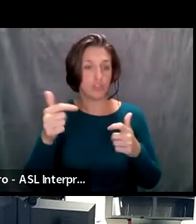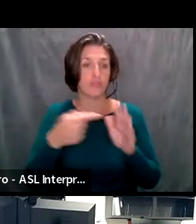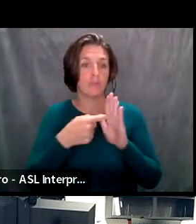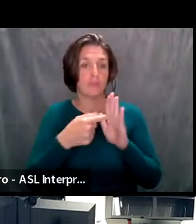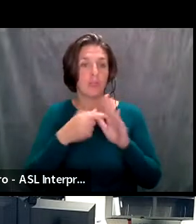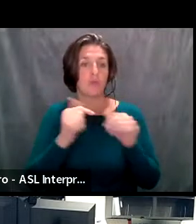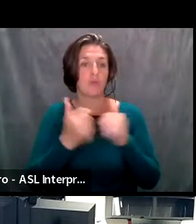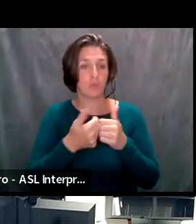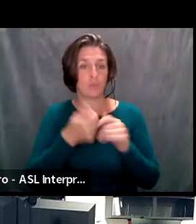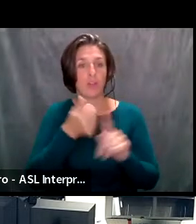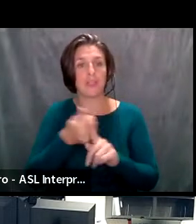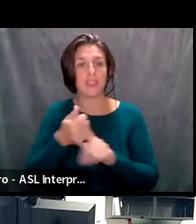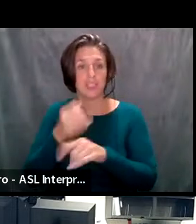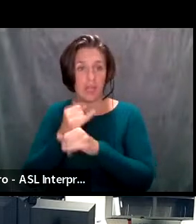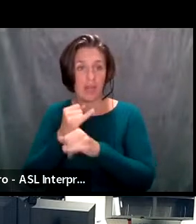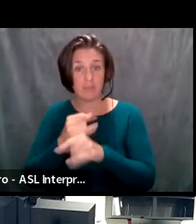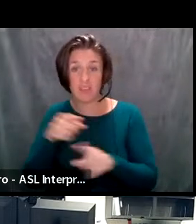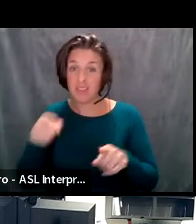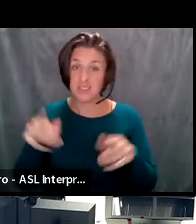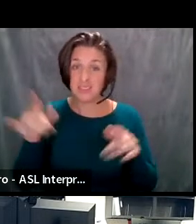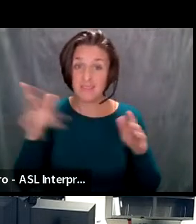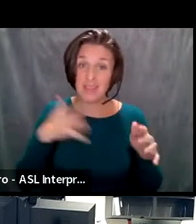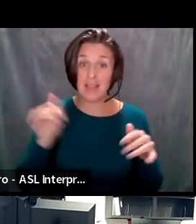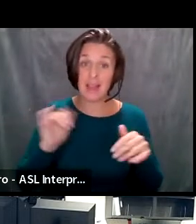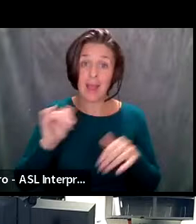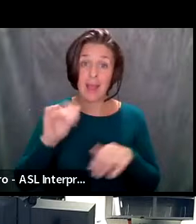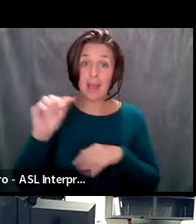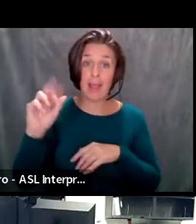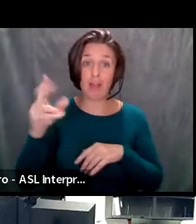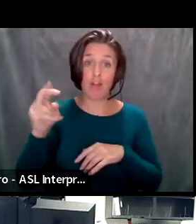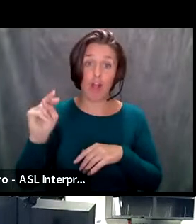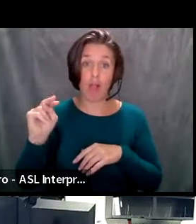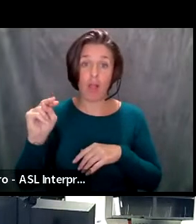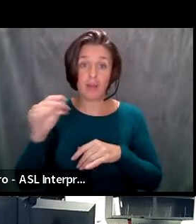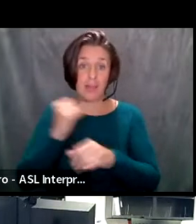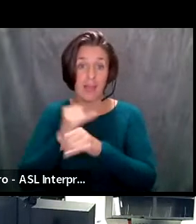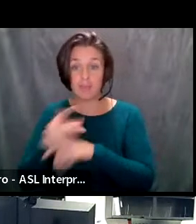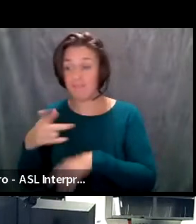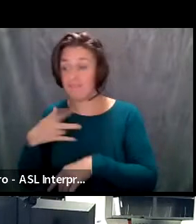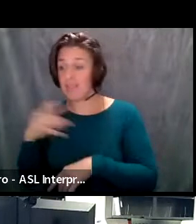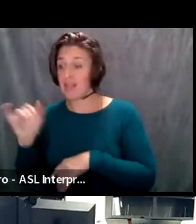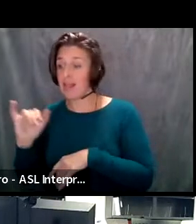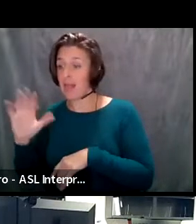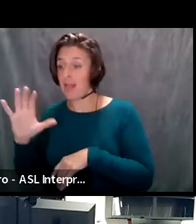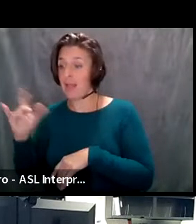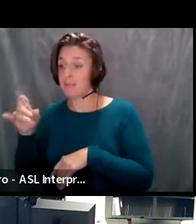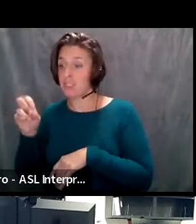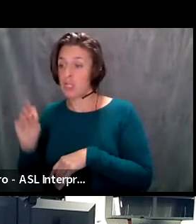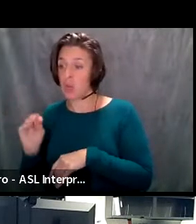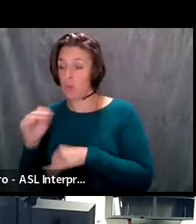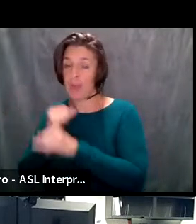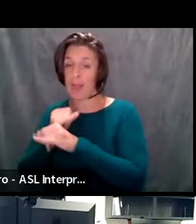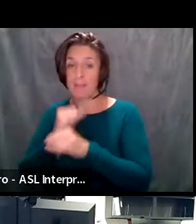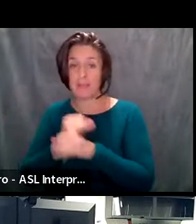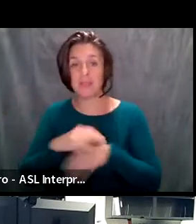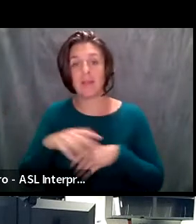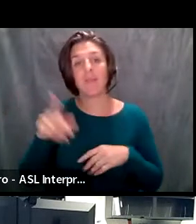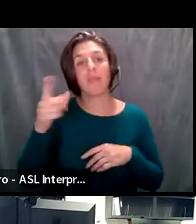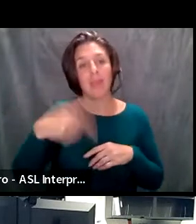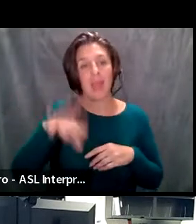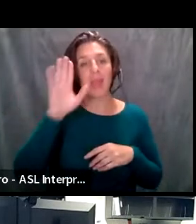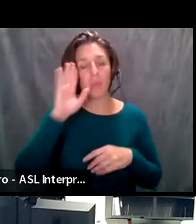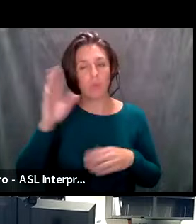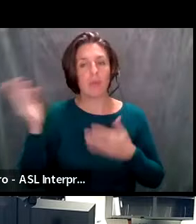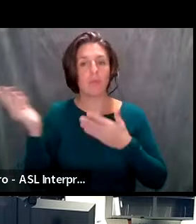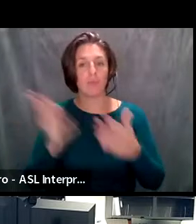does this feel like Aragon's campus? Does this feel like Cappuccino's campus? Does this, and they'll bring the actual